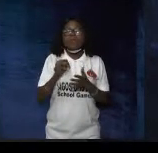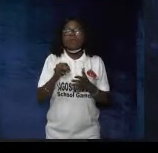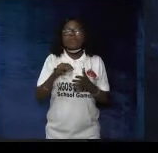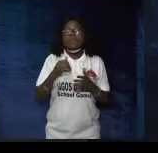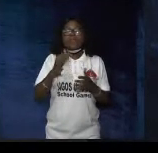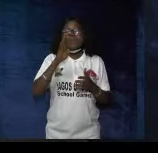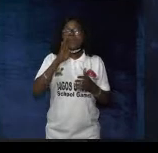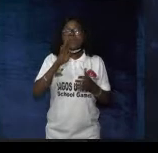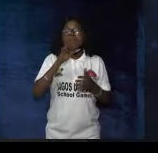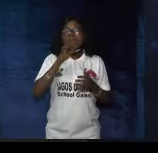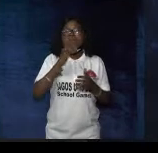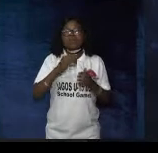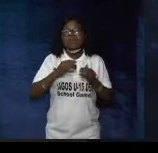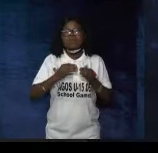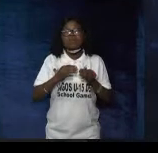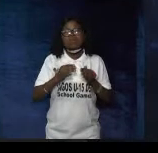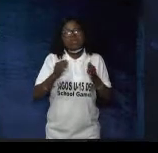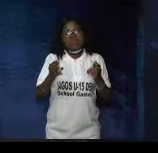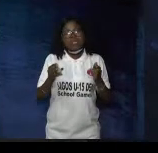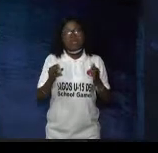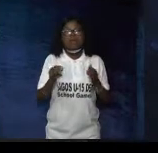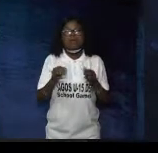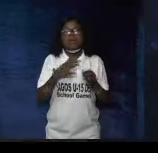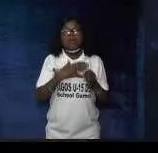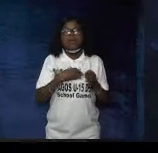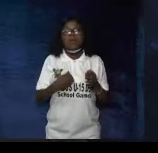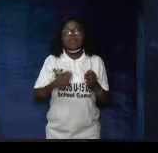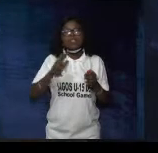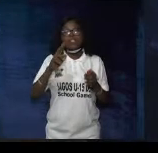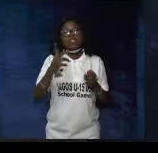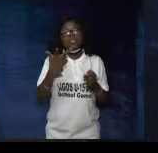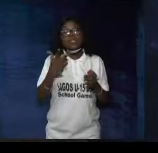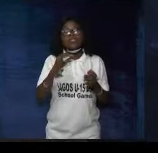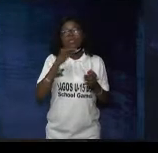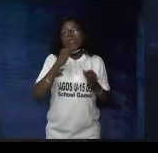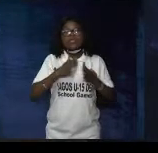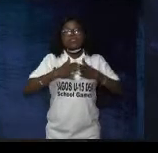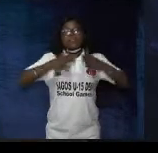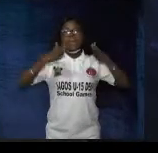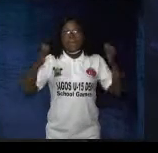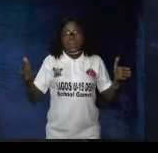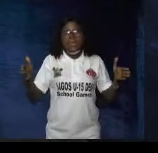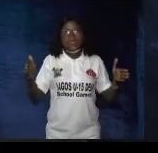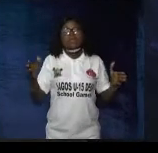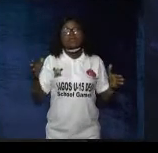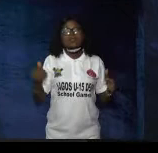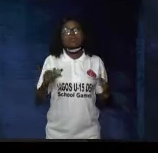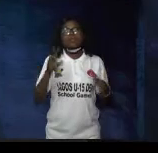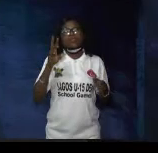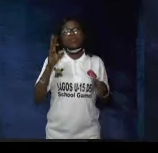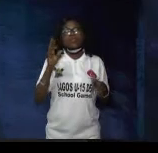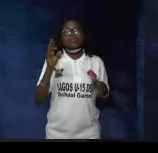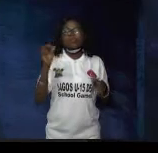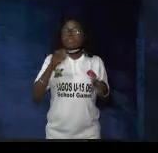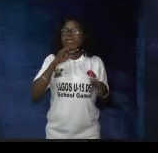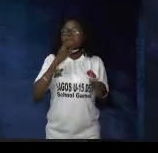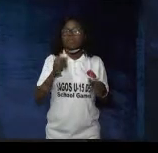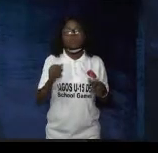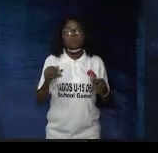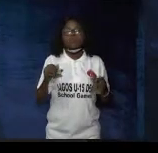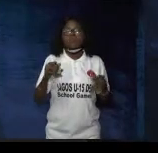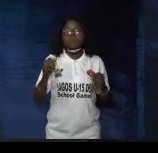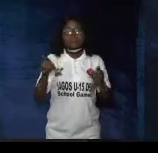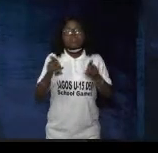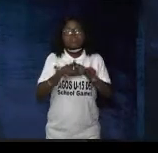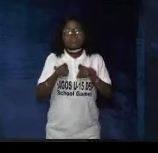is the next smallest one. And this angle will be the largest one. So none of the angles are